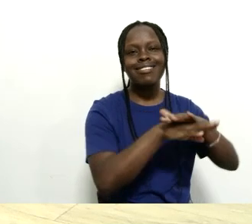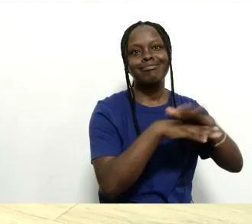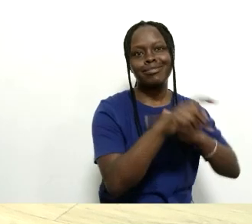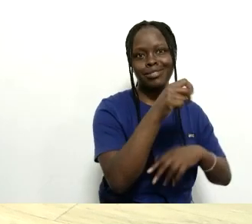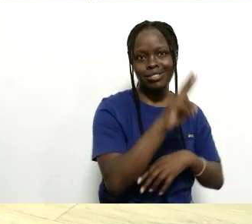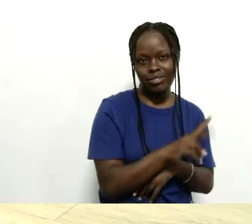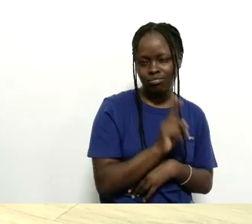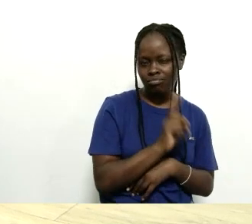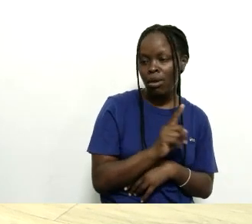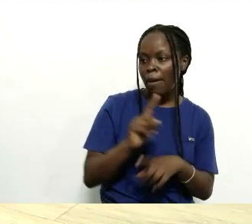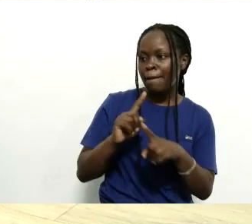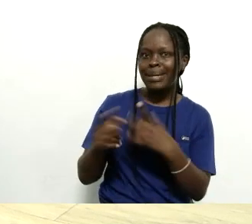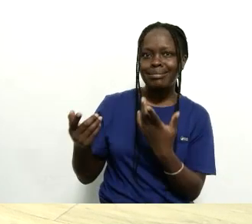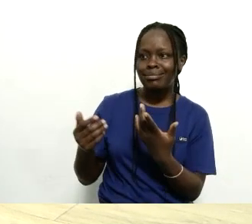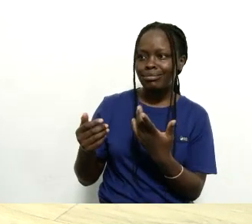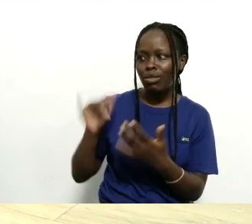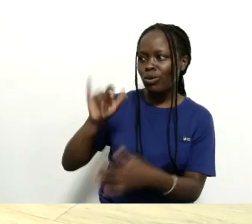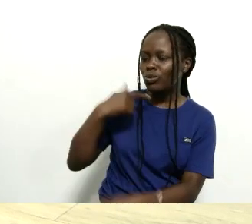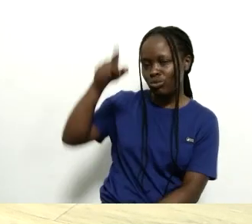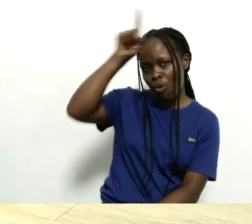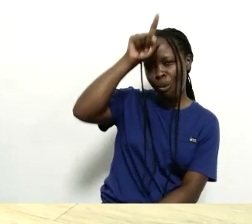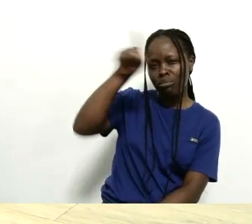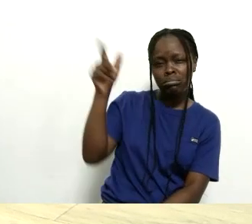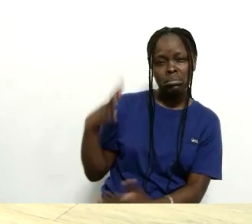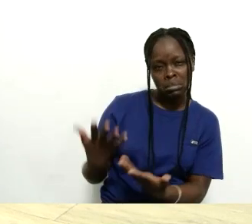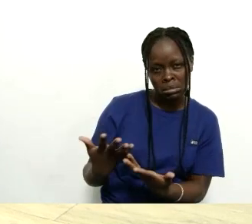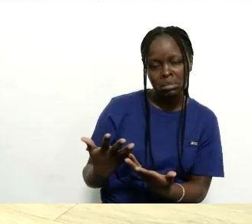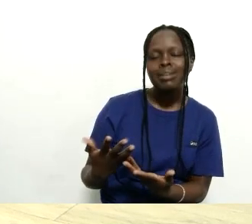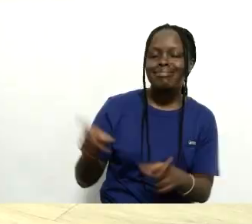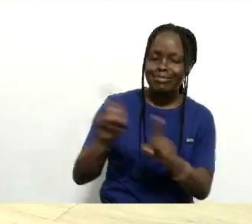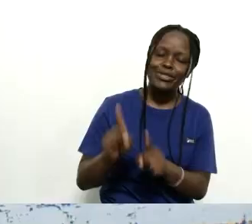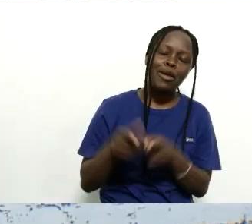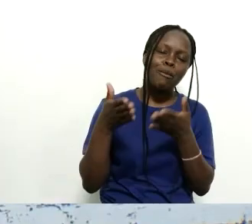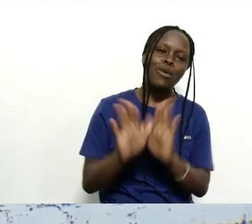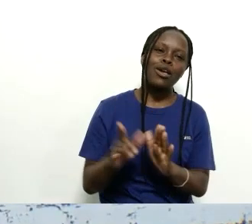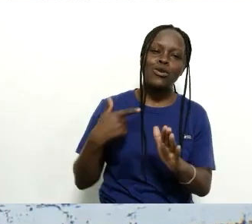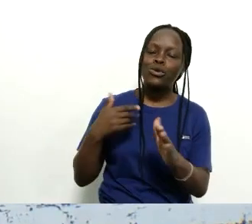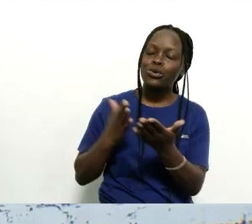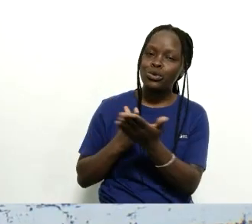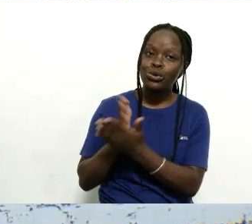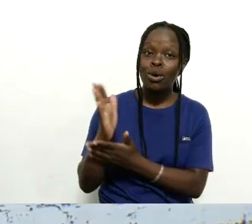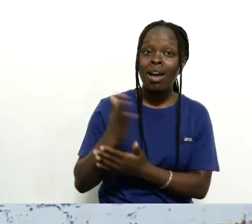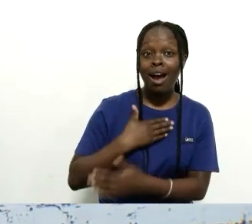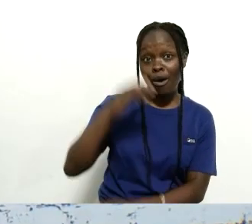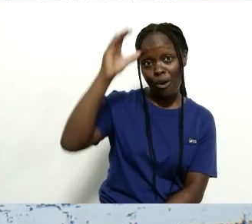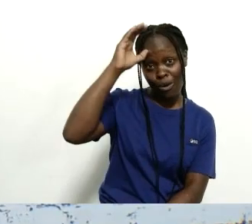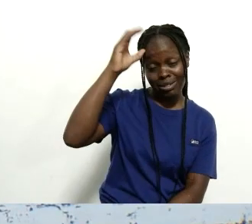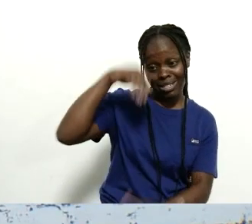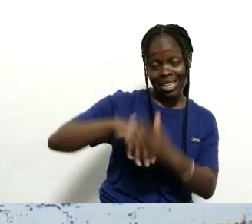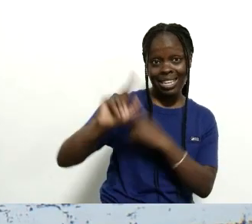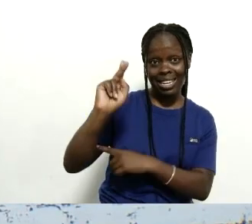of our schools lack internet. There are some schools that are in the farthest end that lacks even